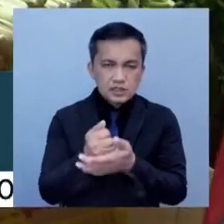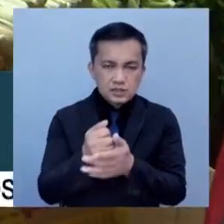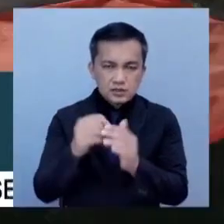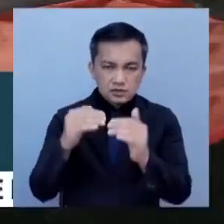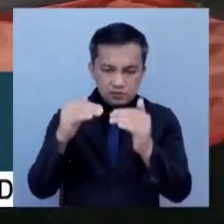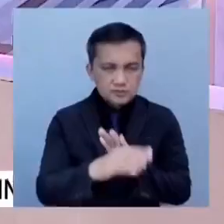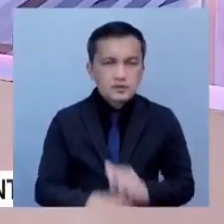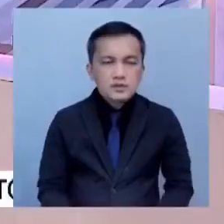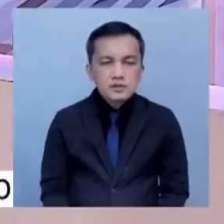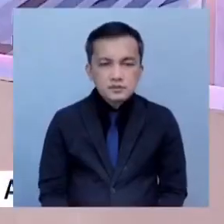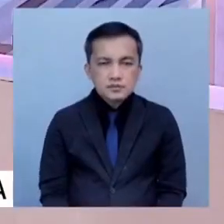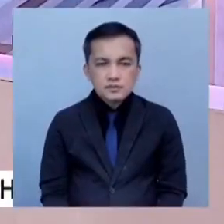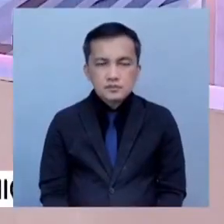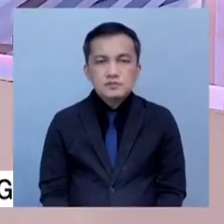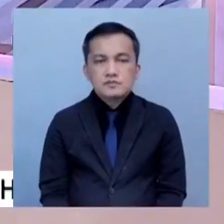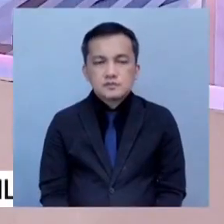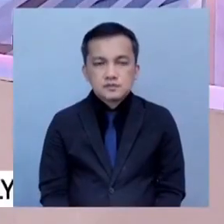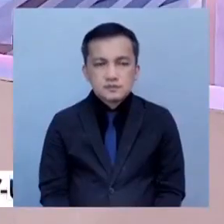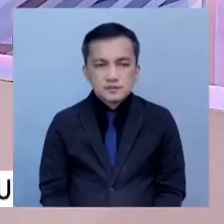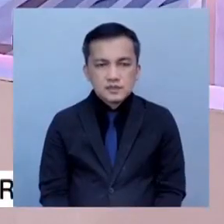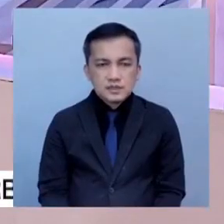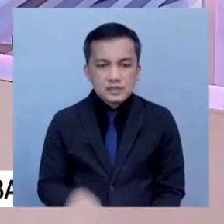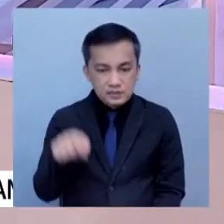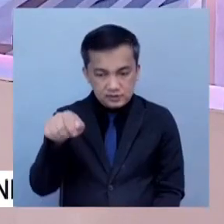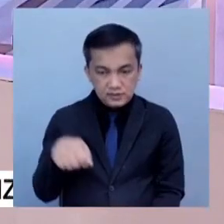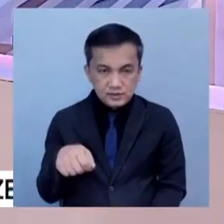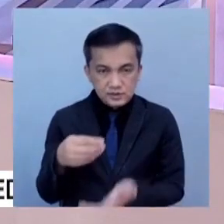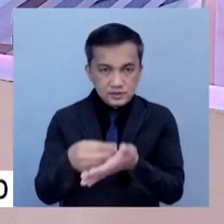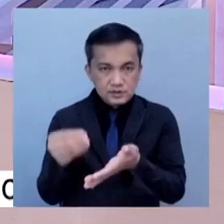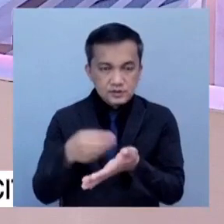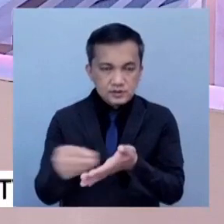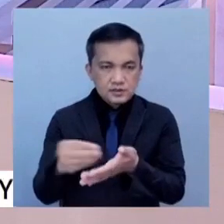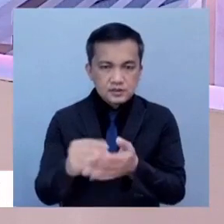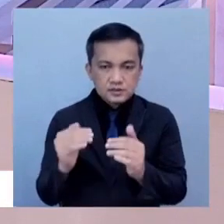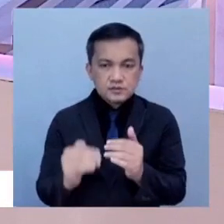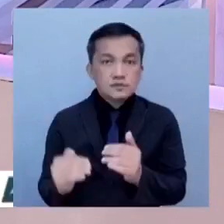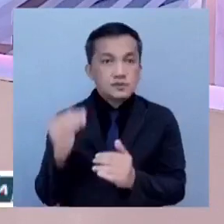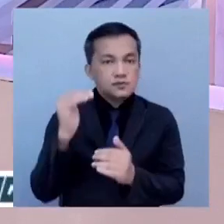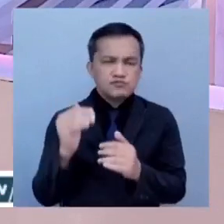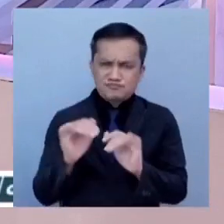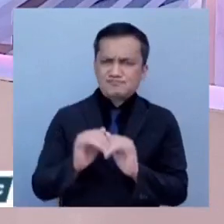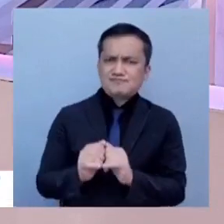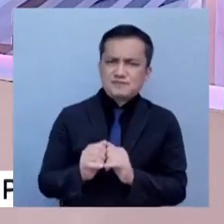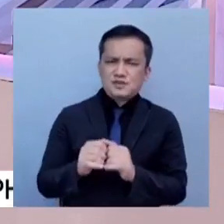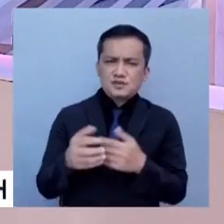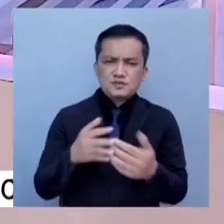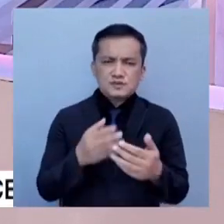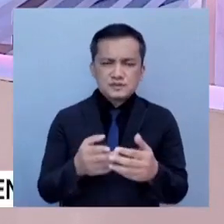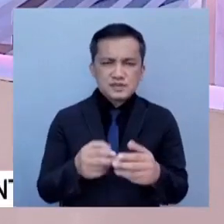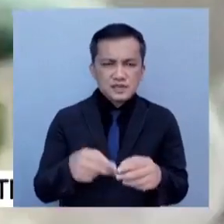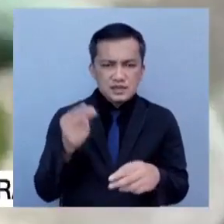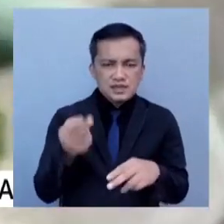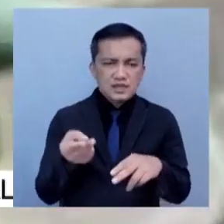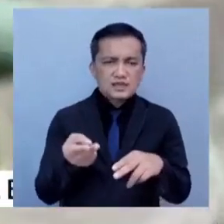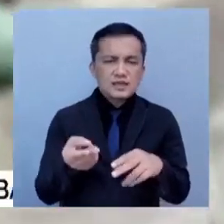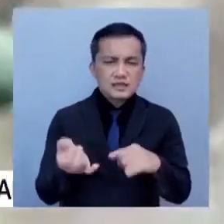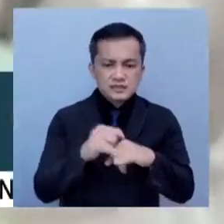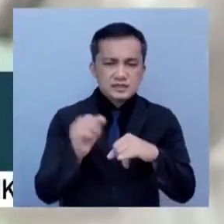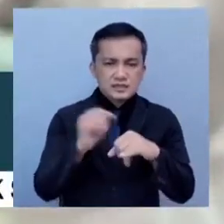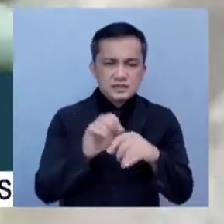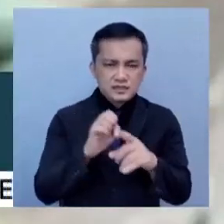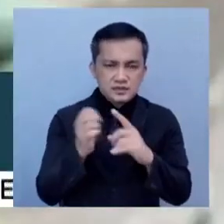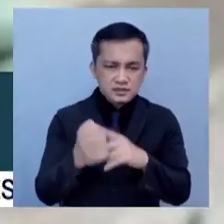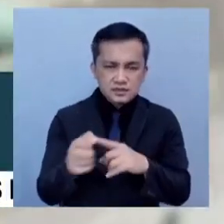inflation. Credit card spending seen to remain elevated despite the high interest rate environment. This outlook from Credit